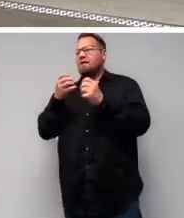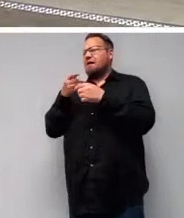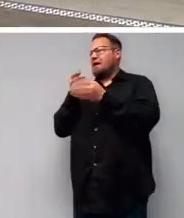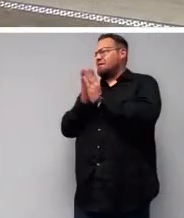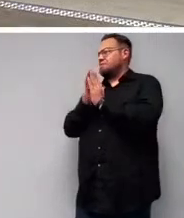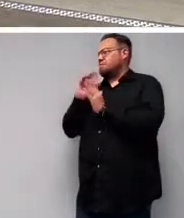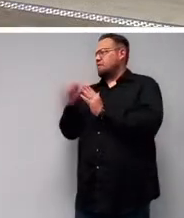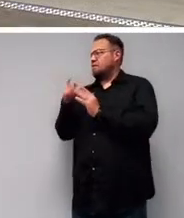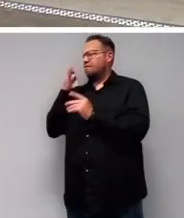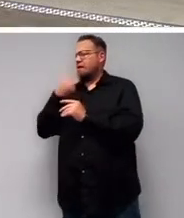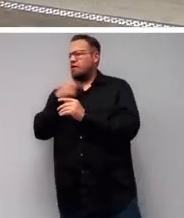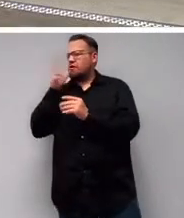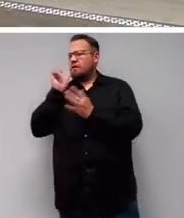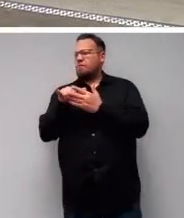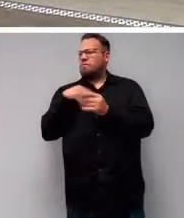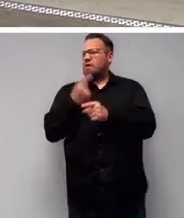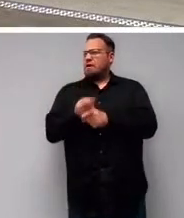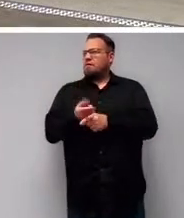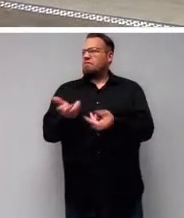correctly.